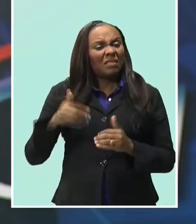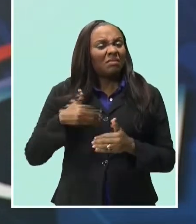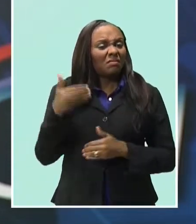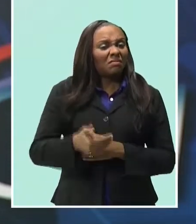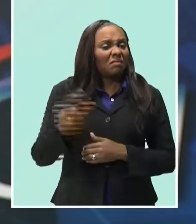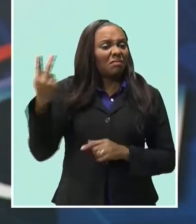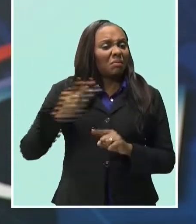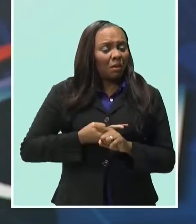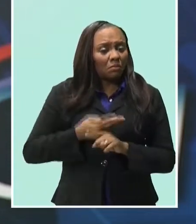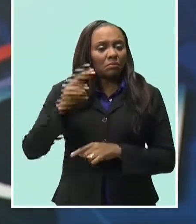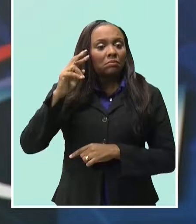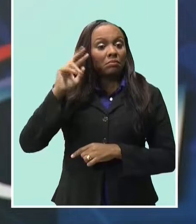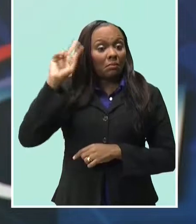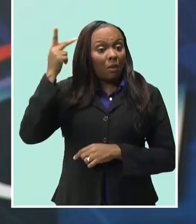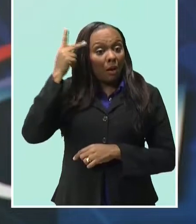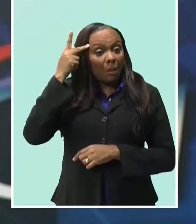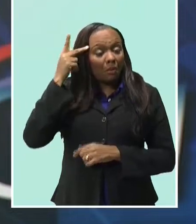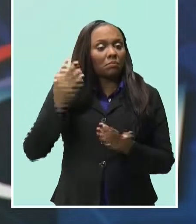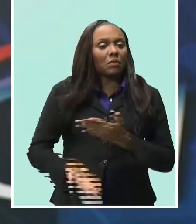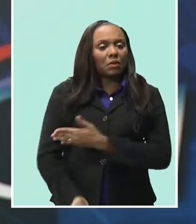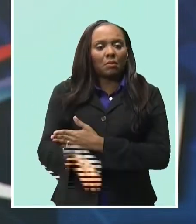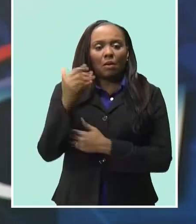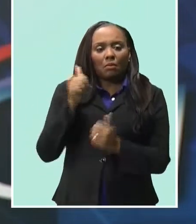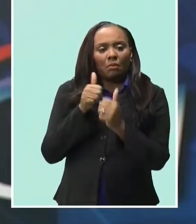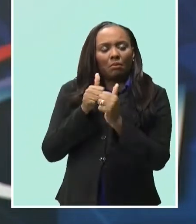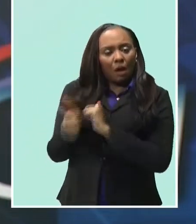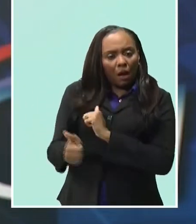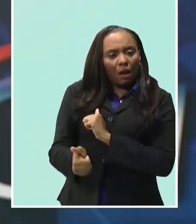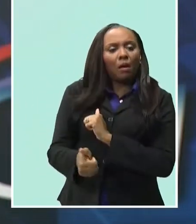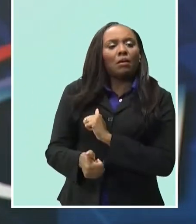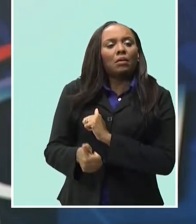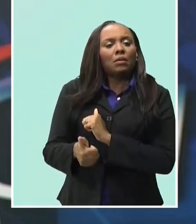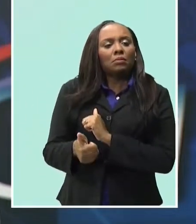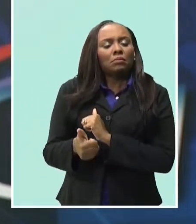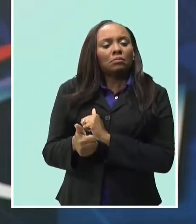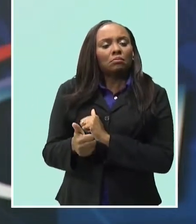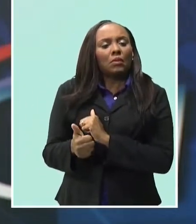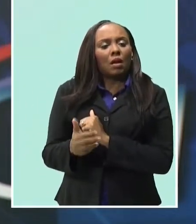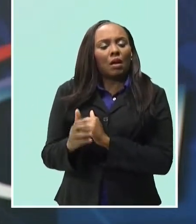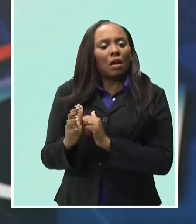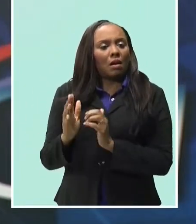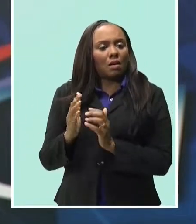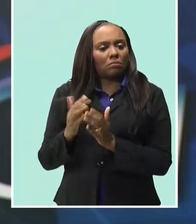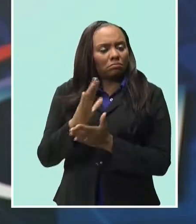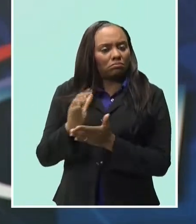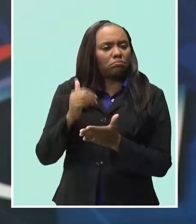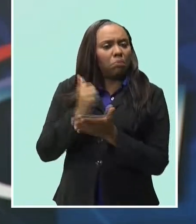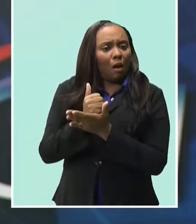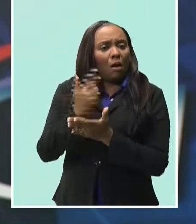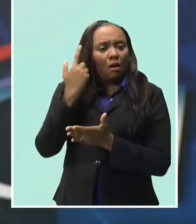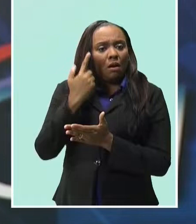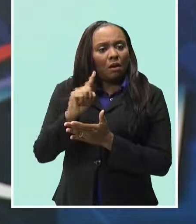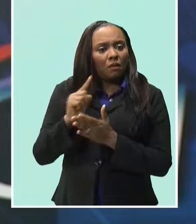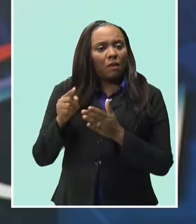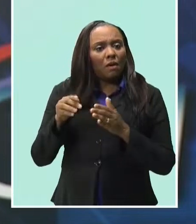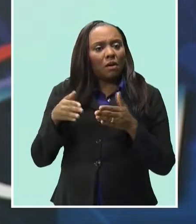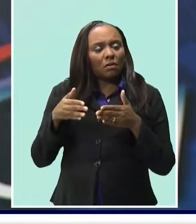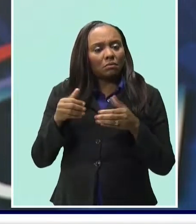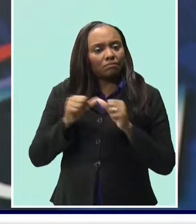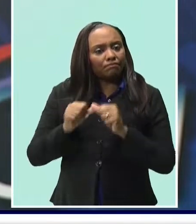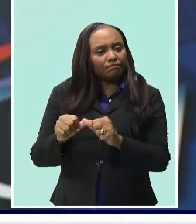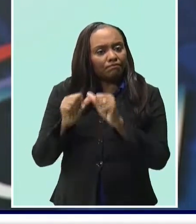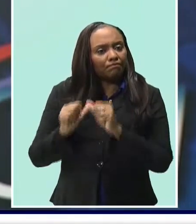for at least the next 2 months, Parliament this morning passed a resolution to extend the public health emergency in Barbados until